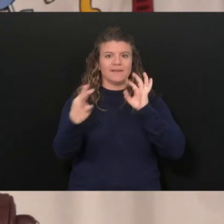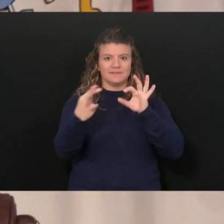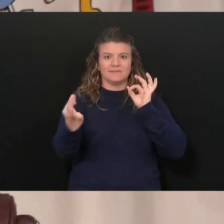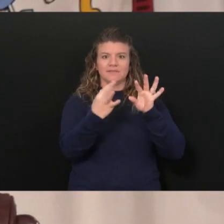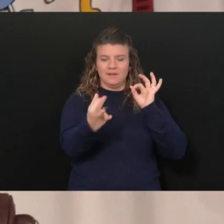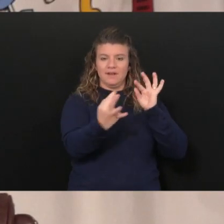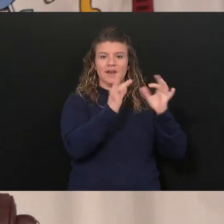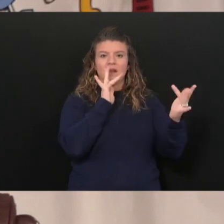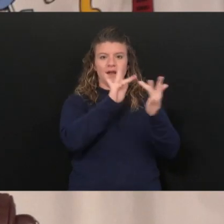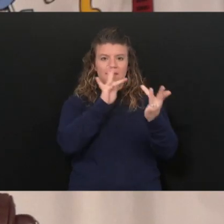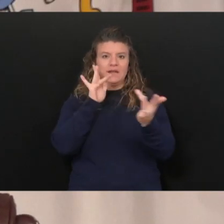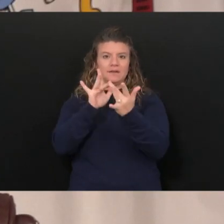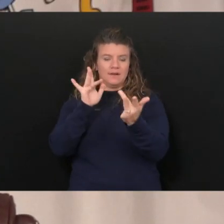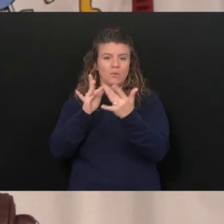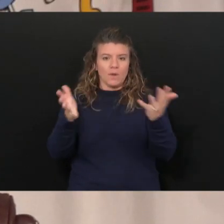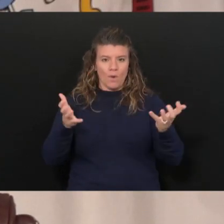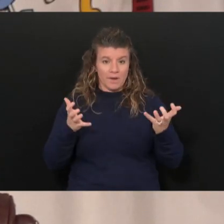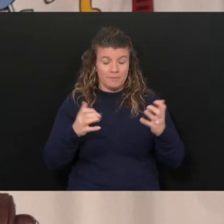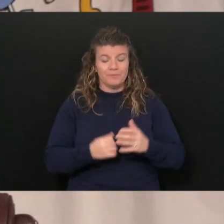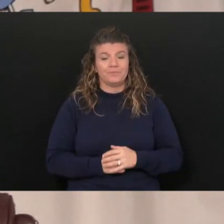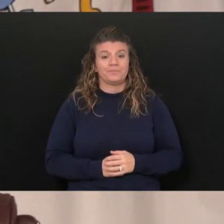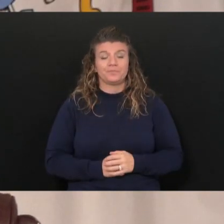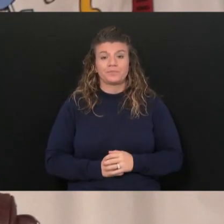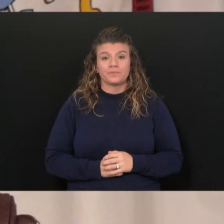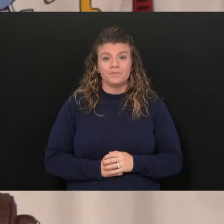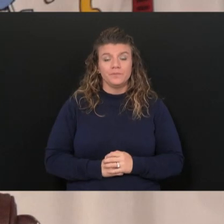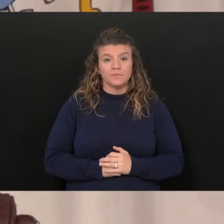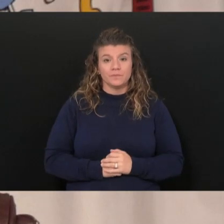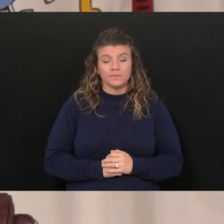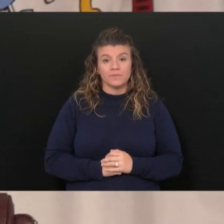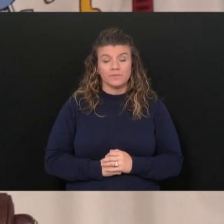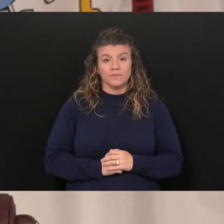counties. Now, as we go forward,